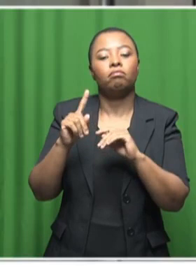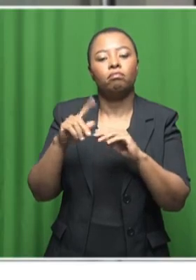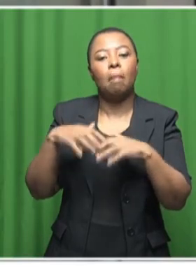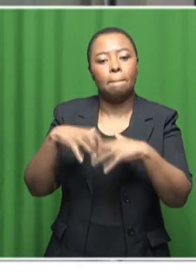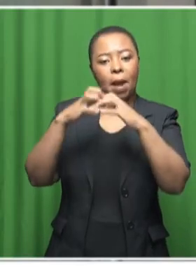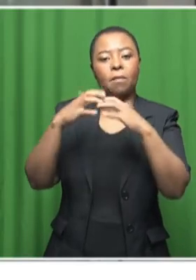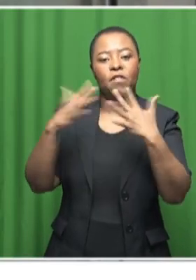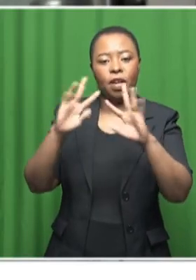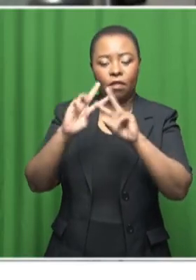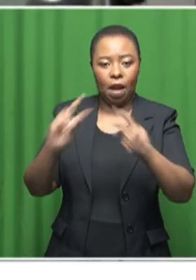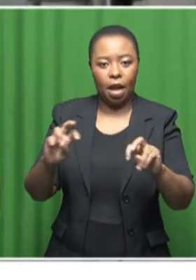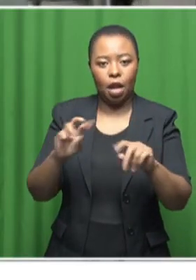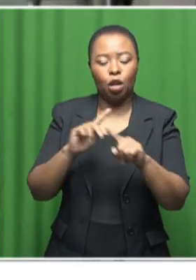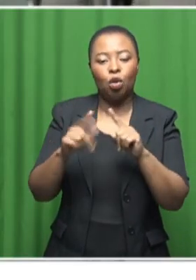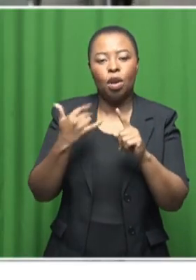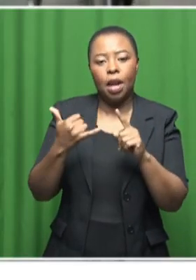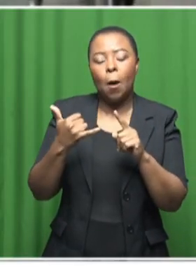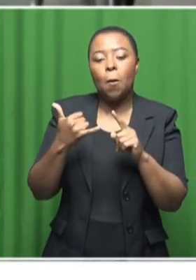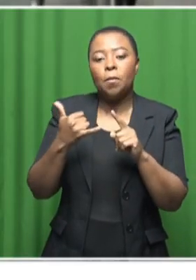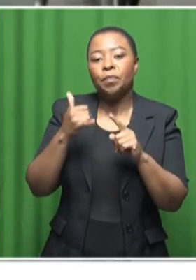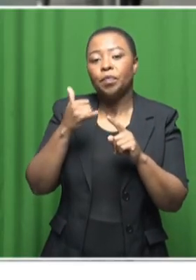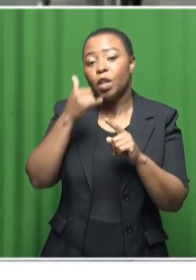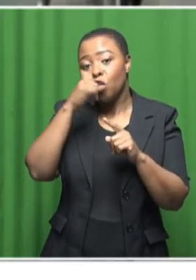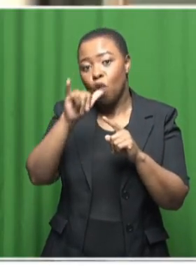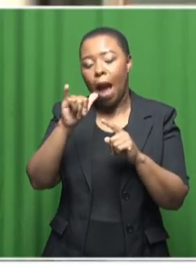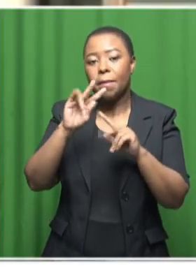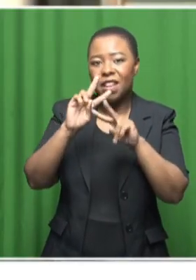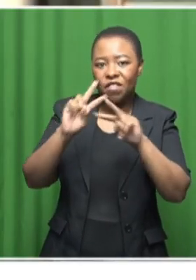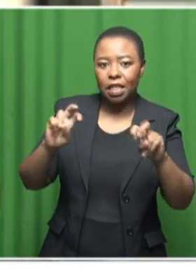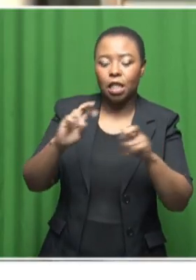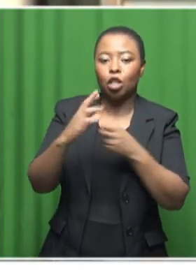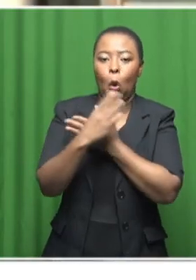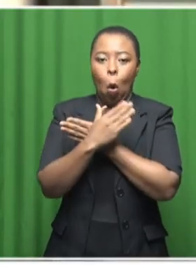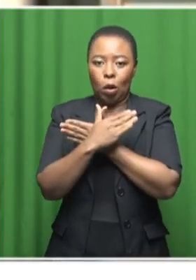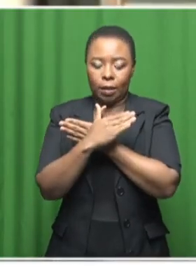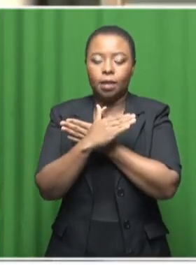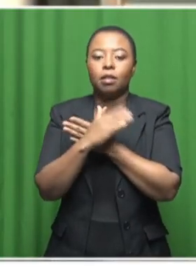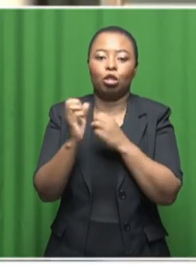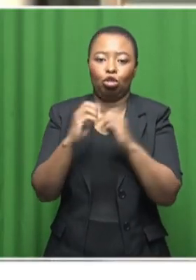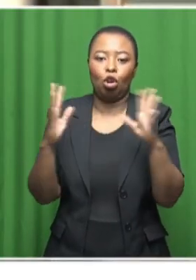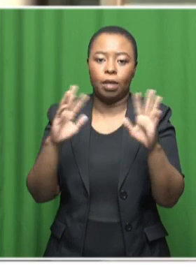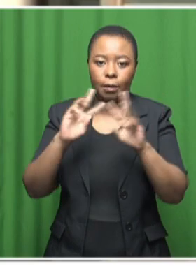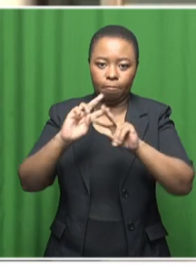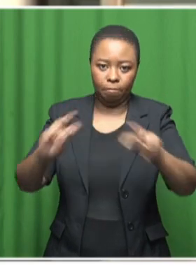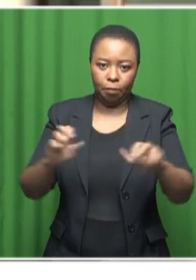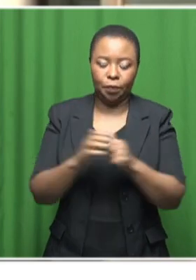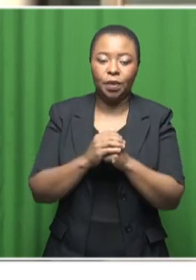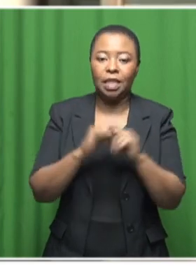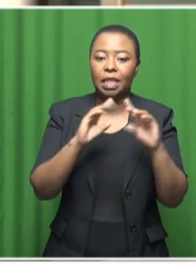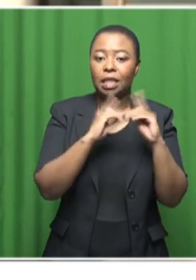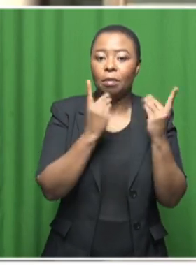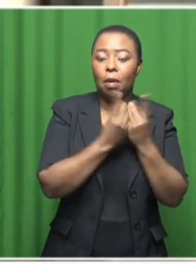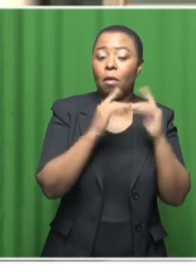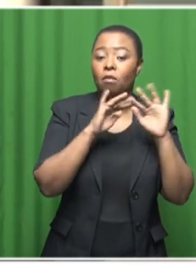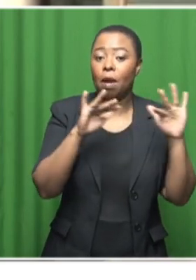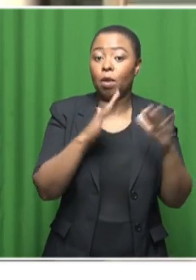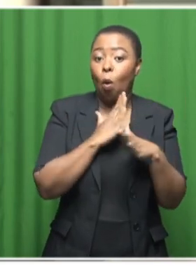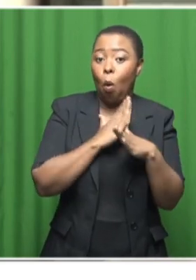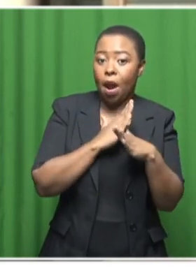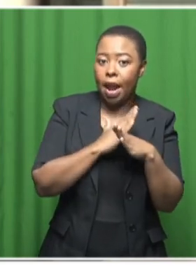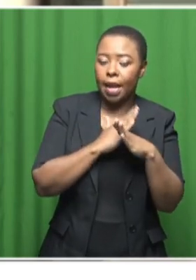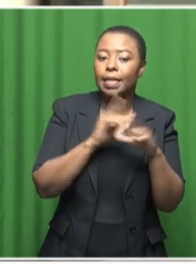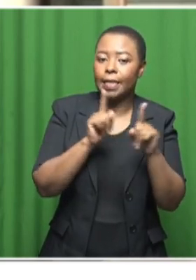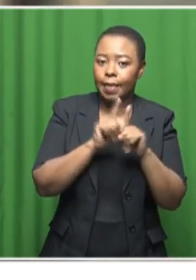over to the Directorate for Priority Crime Investigation, the Hawks. The Department of Public Works also conducted